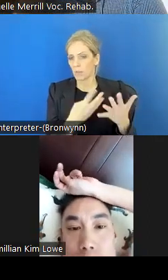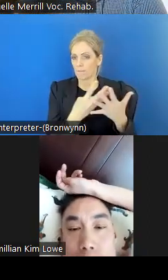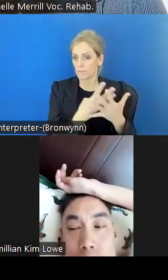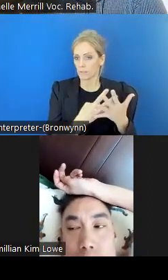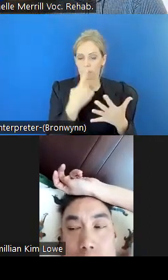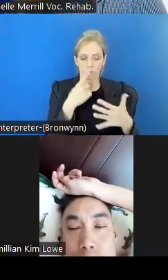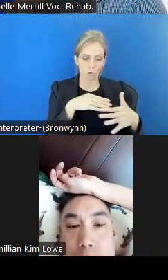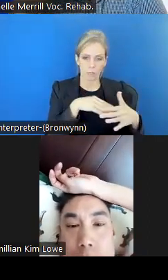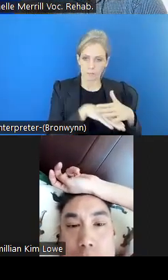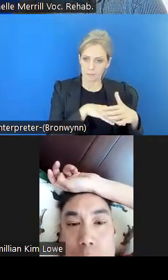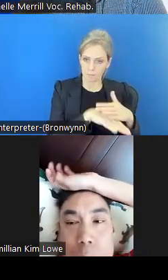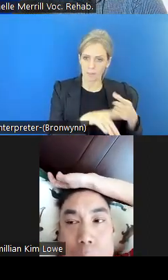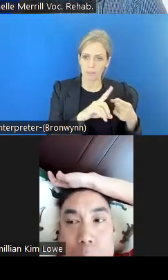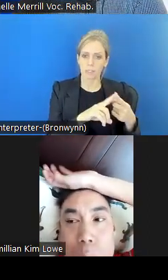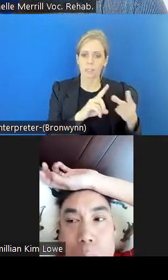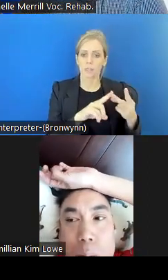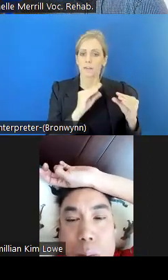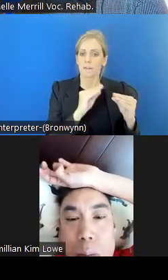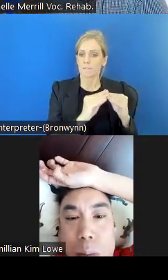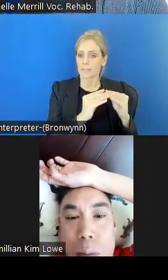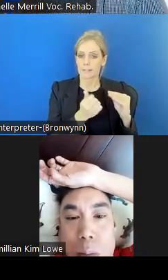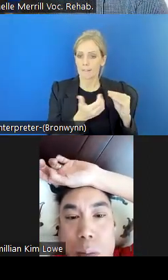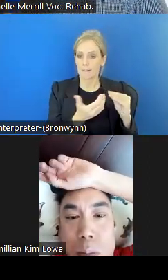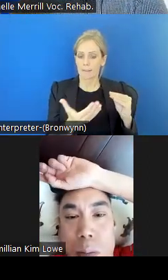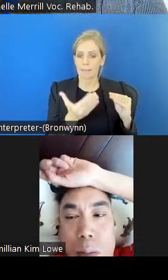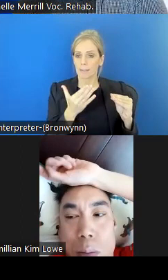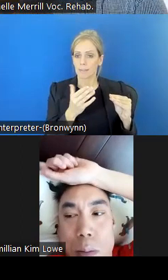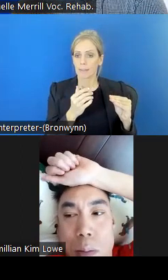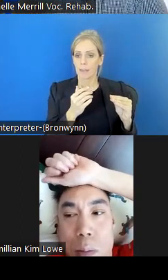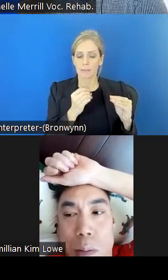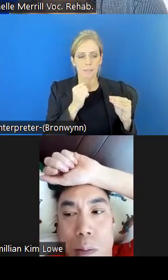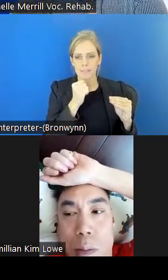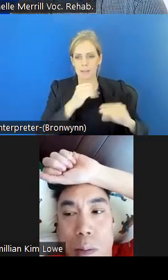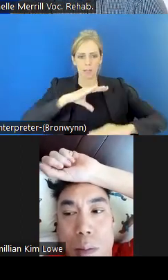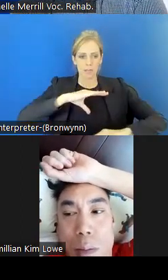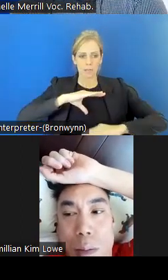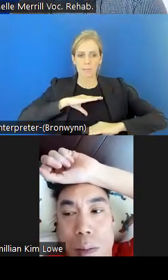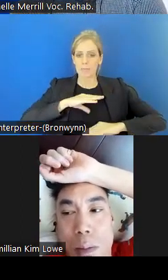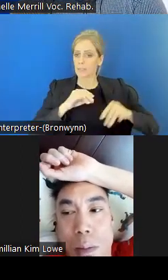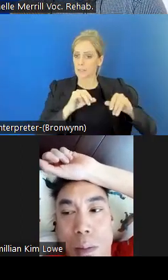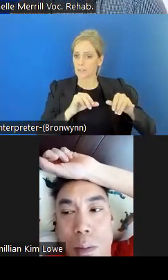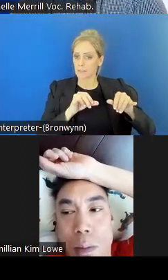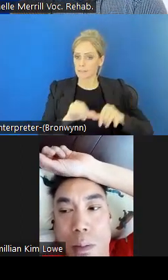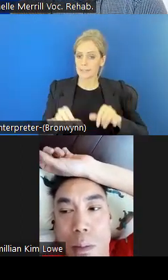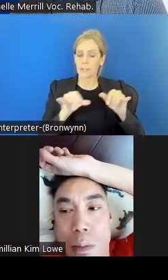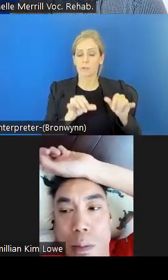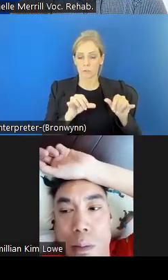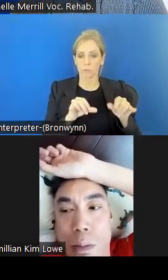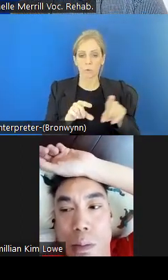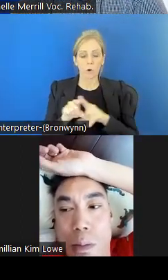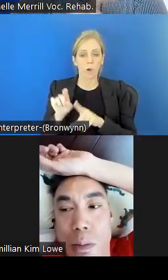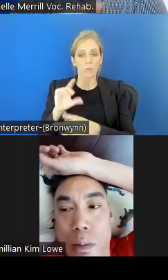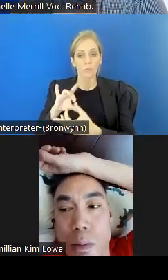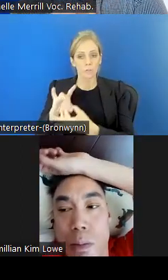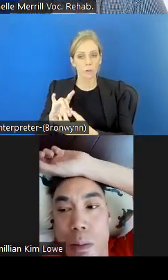accessibility and fixing anything that we find that is not meeting standard. We've also been working with Raquel O'Neill from Blind Connect,